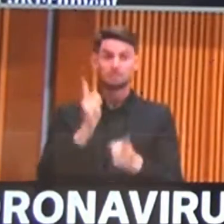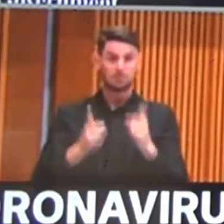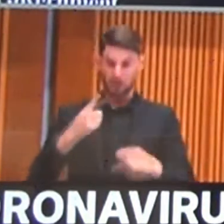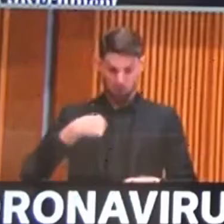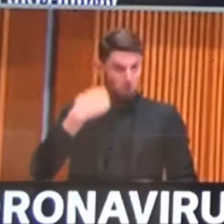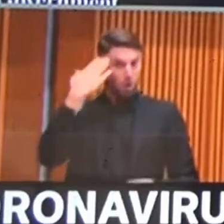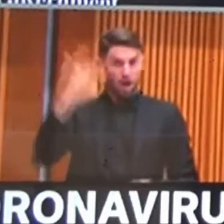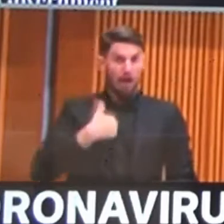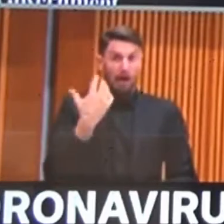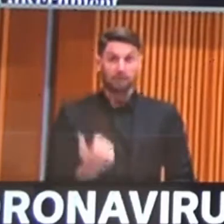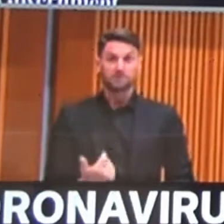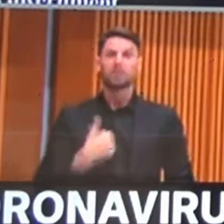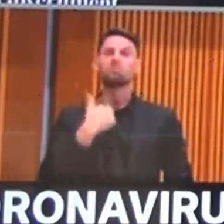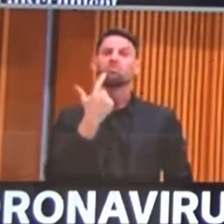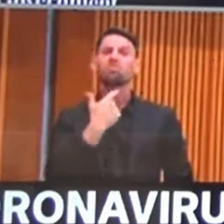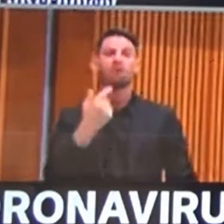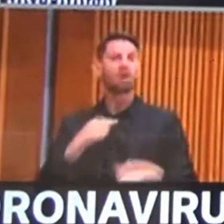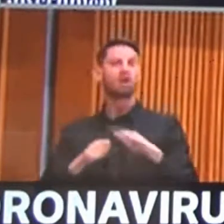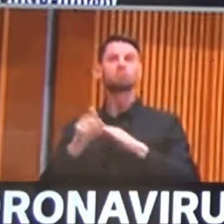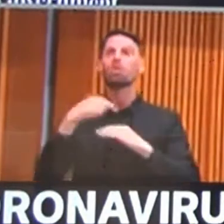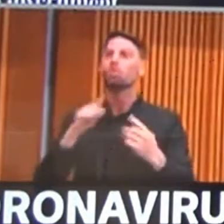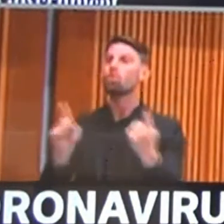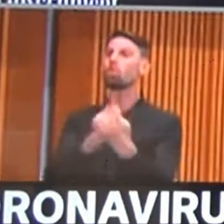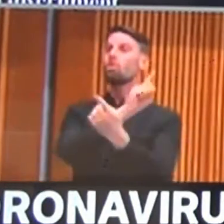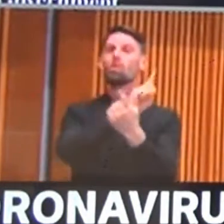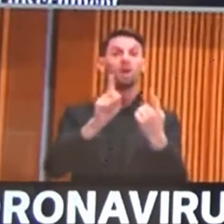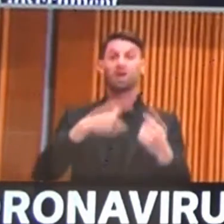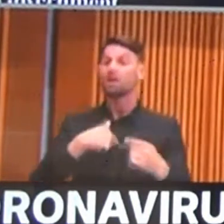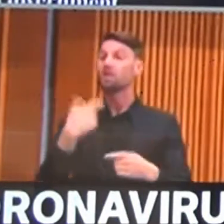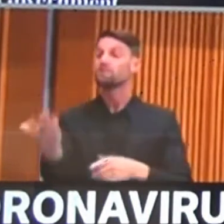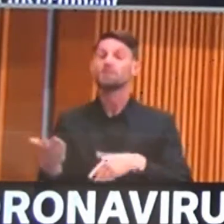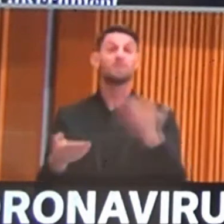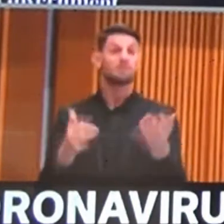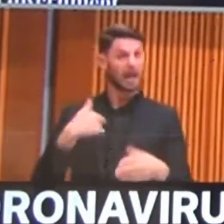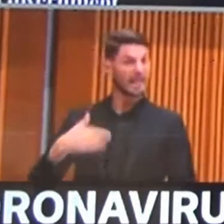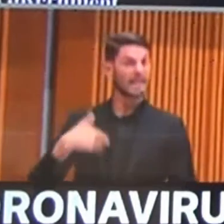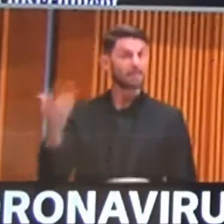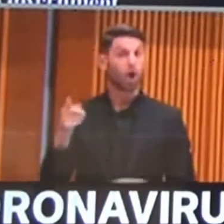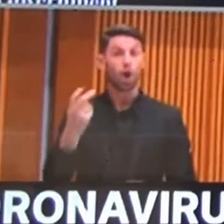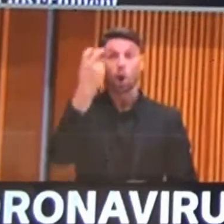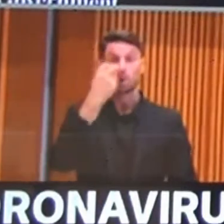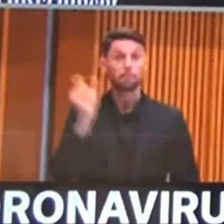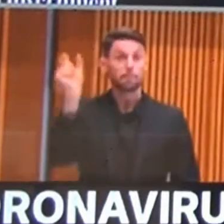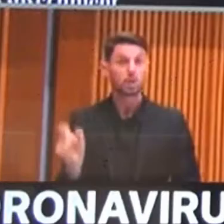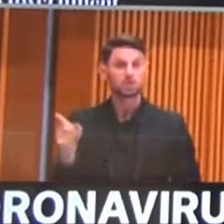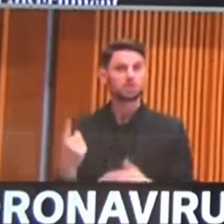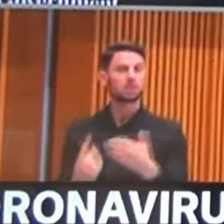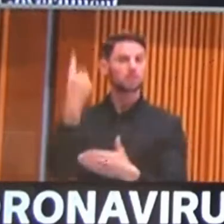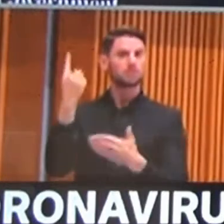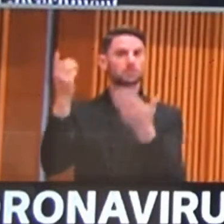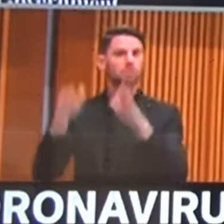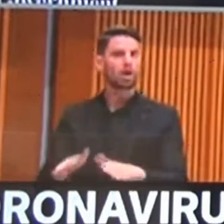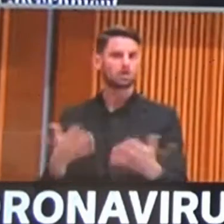tragedy by not adhering to the rules. And so these steps are immensely important, and even